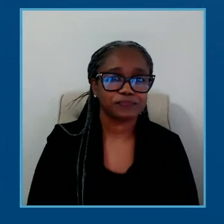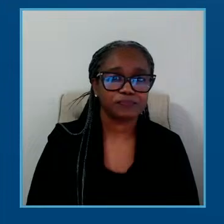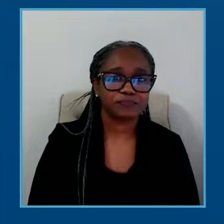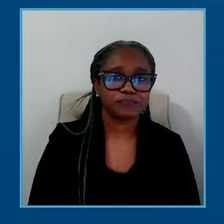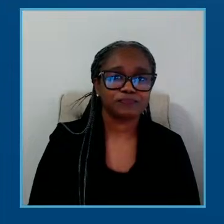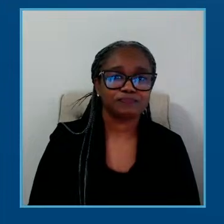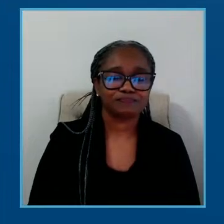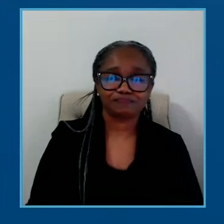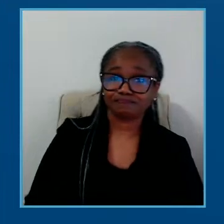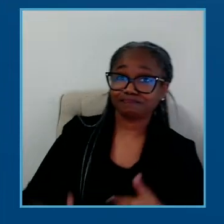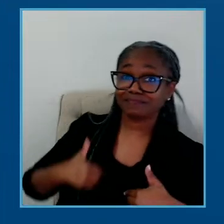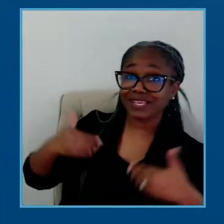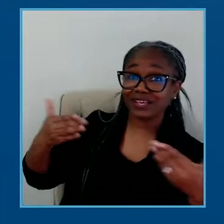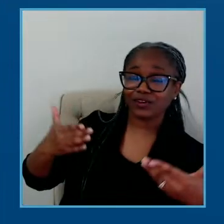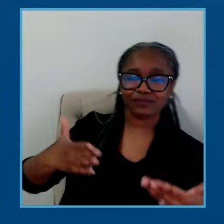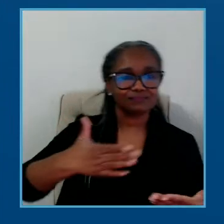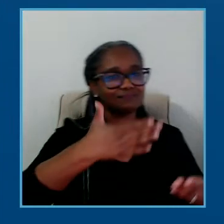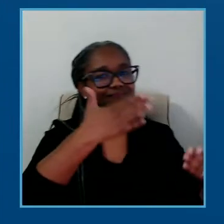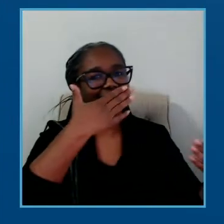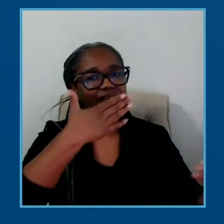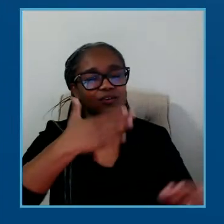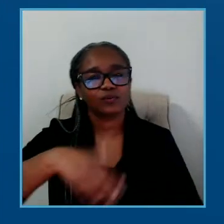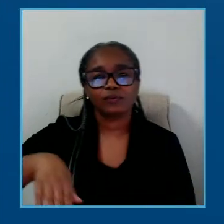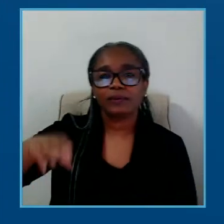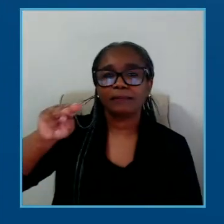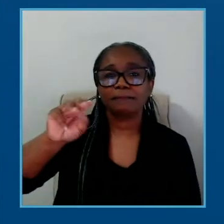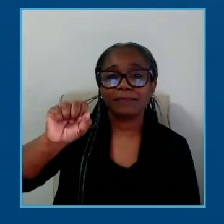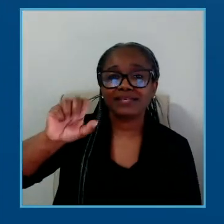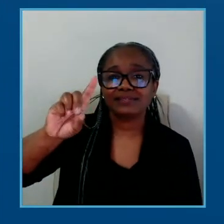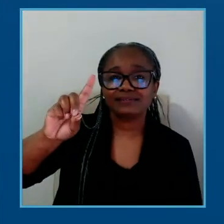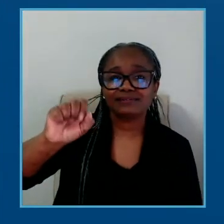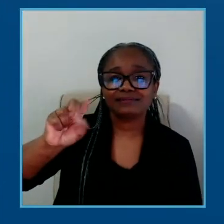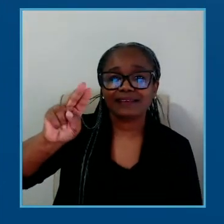Here. Thank you. Ms. Davis?